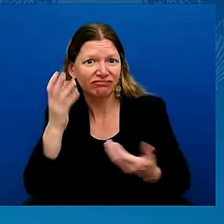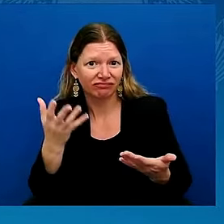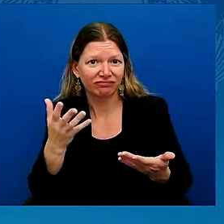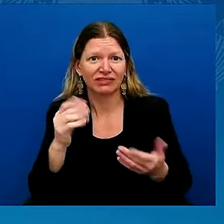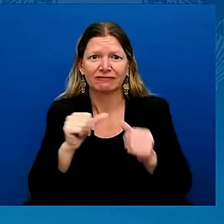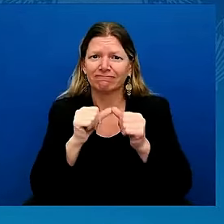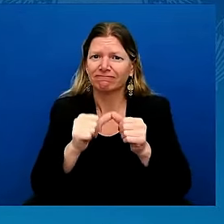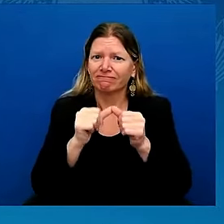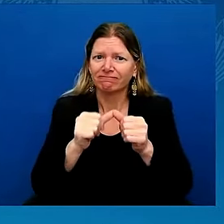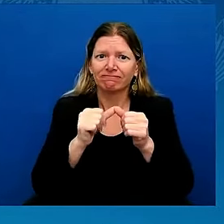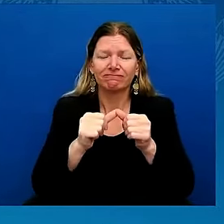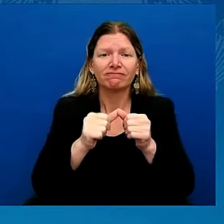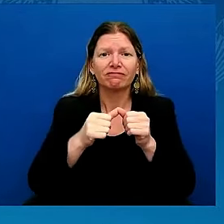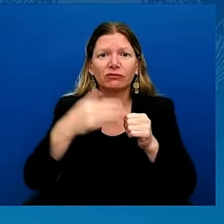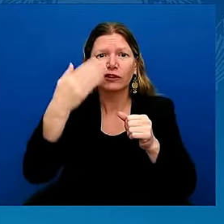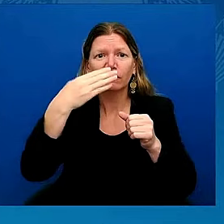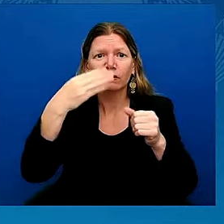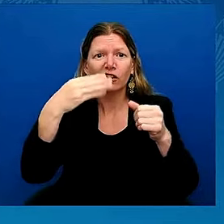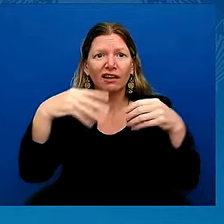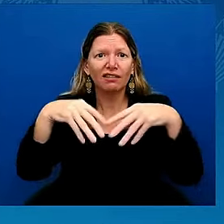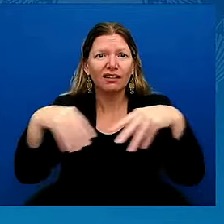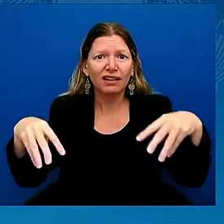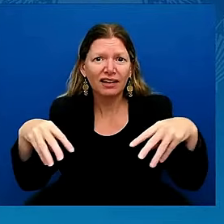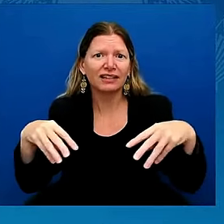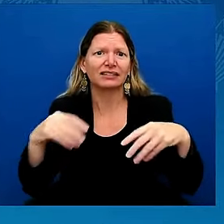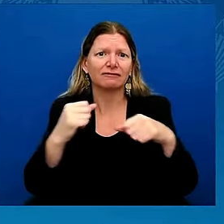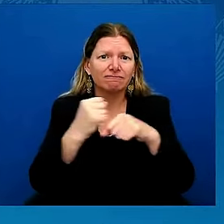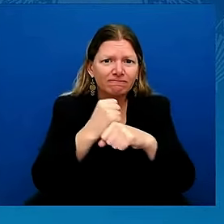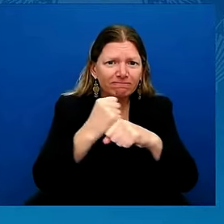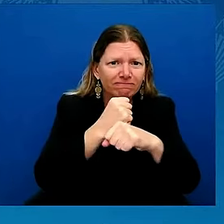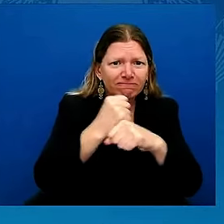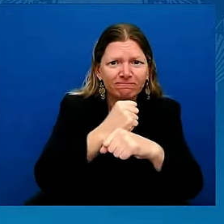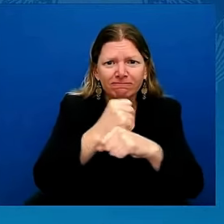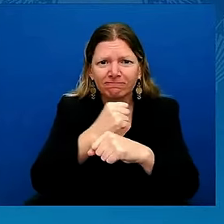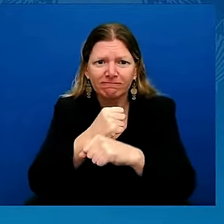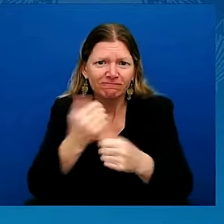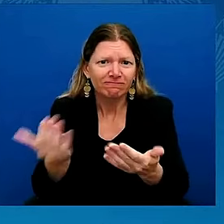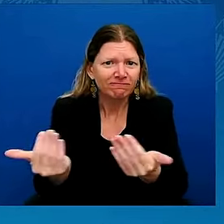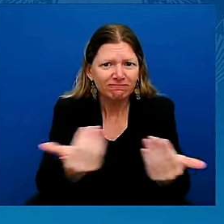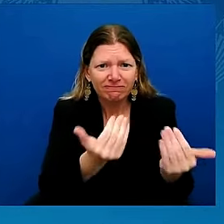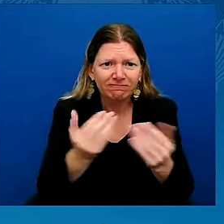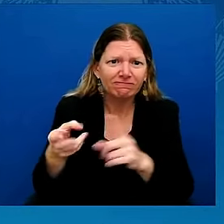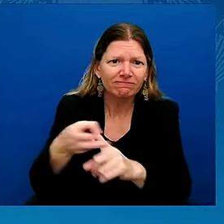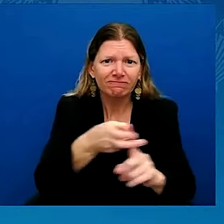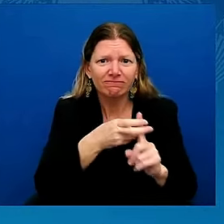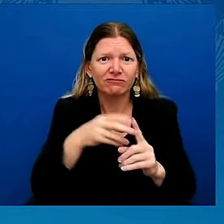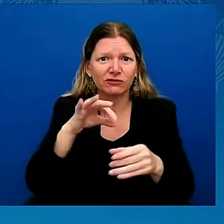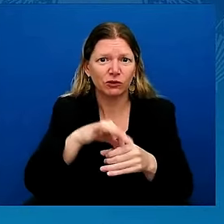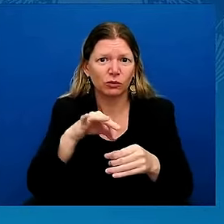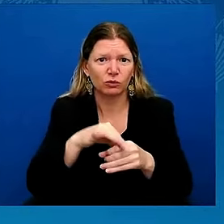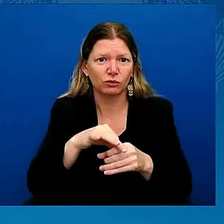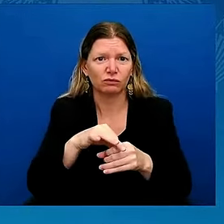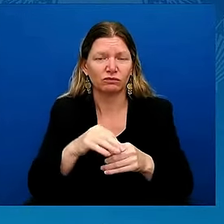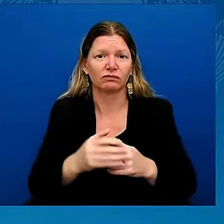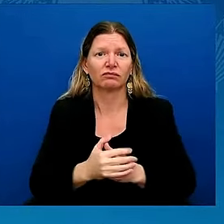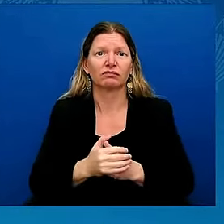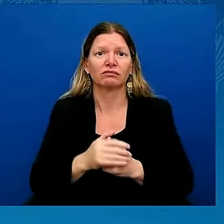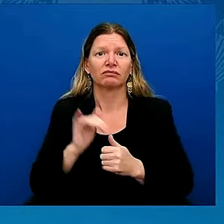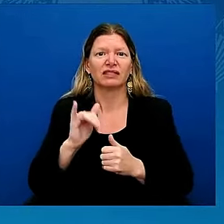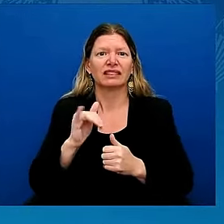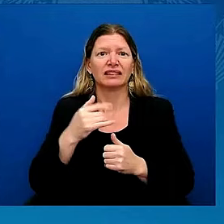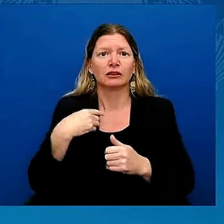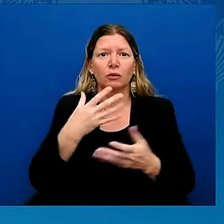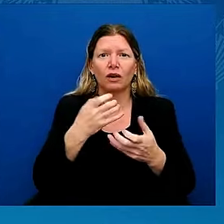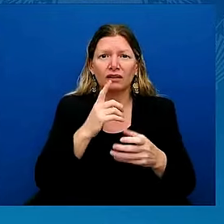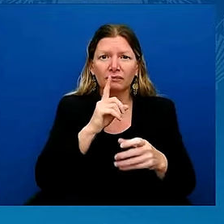protected. This is how we ensure that we have high quality health care, our families have access to economic opportunity,